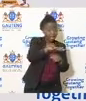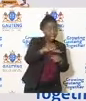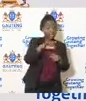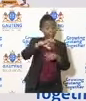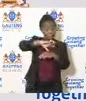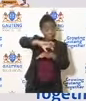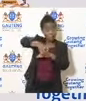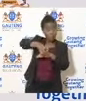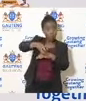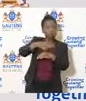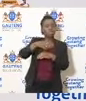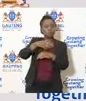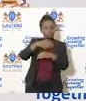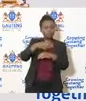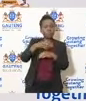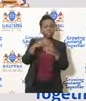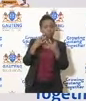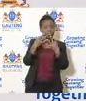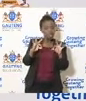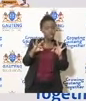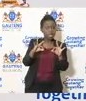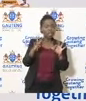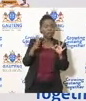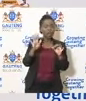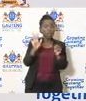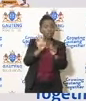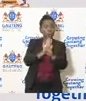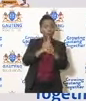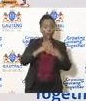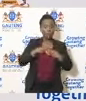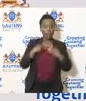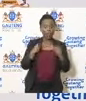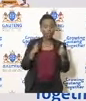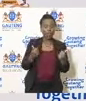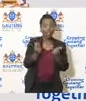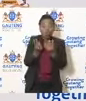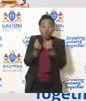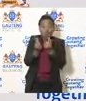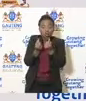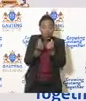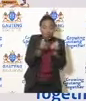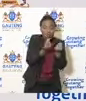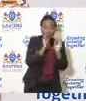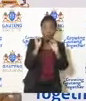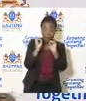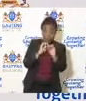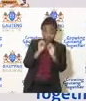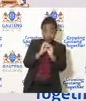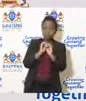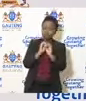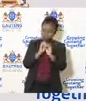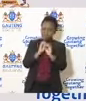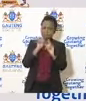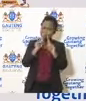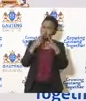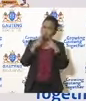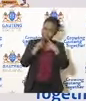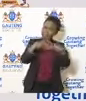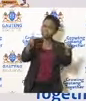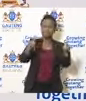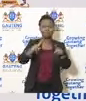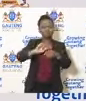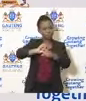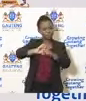province where we have had cases and there's full recovery and there are no new infections, we want to declare them fully